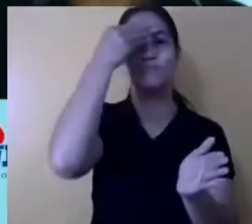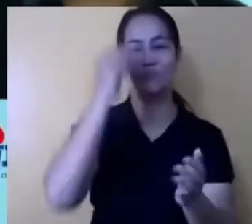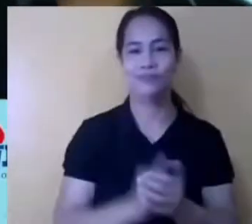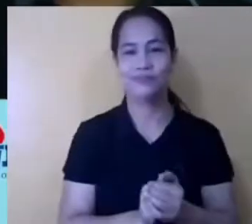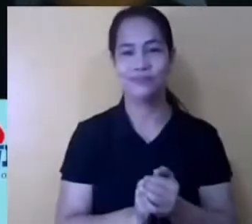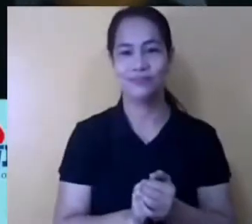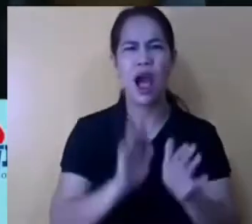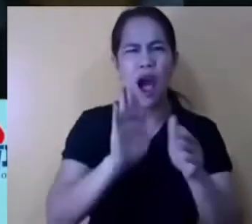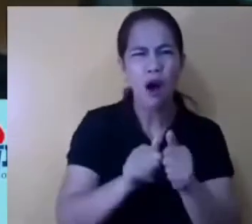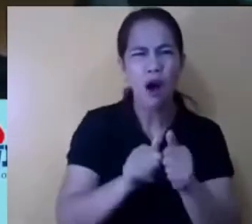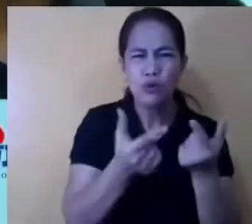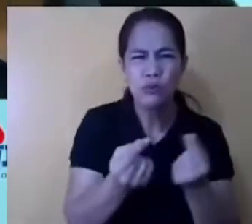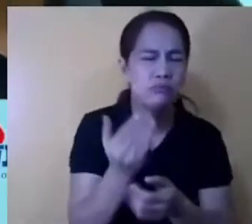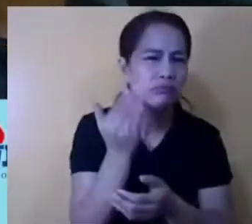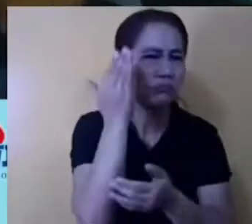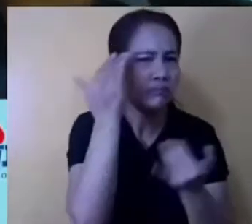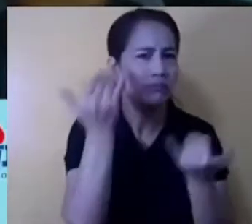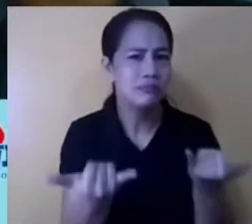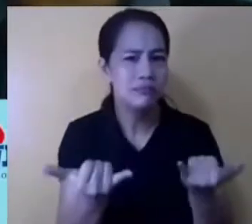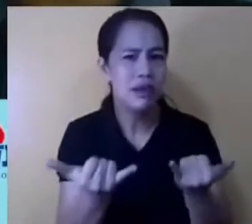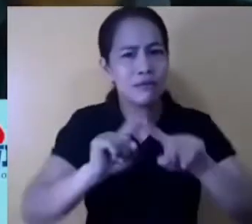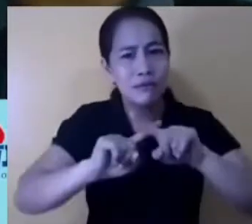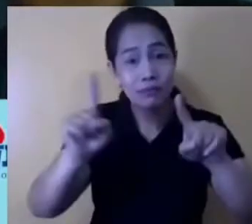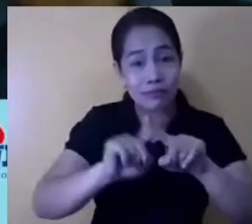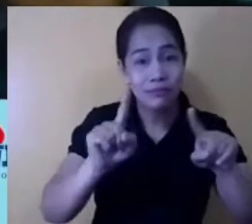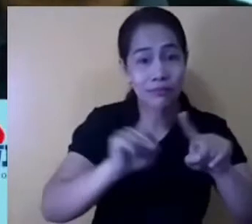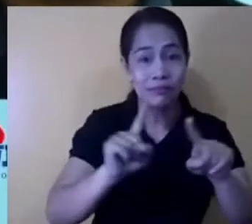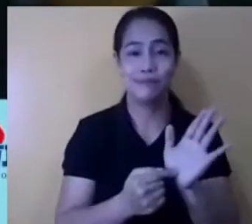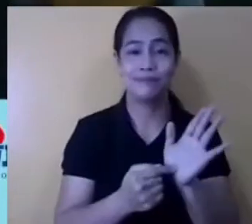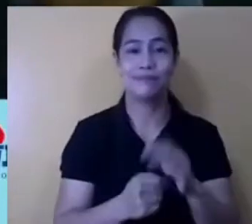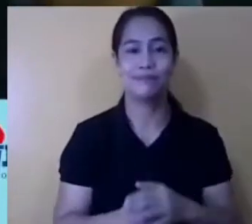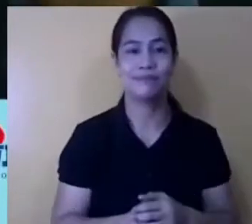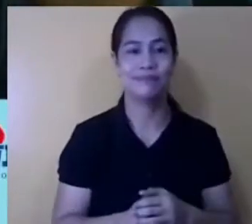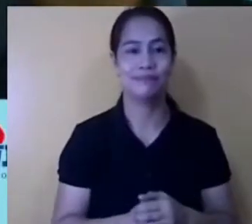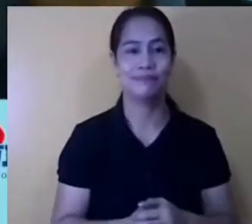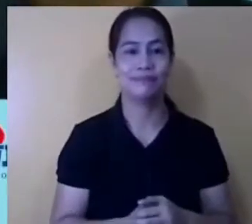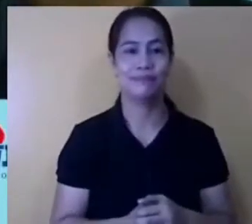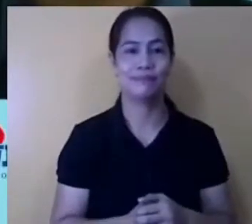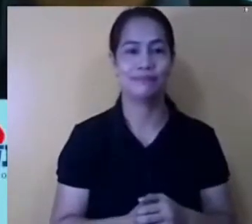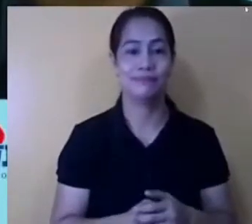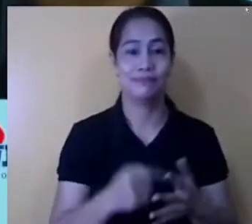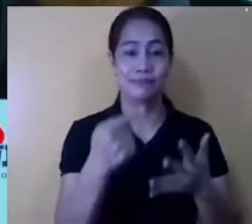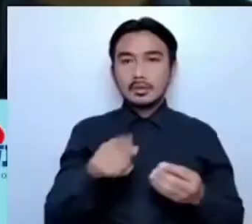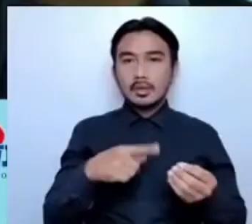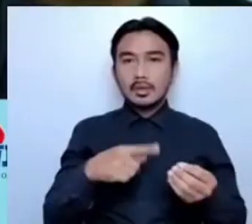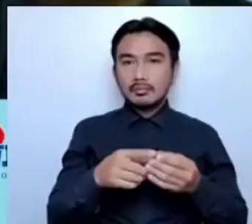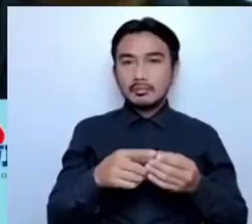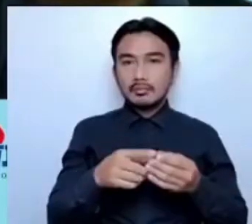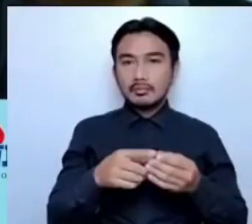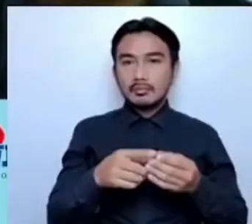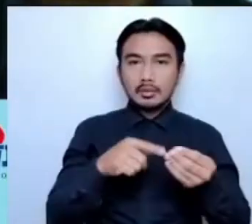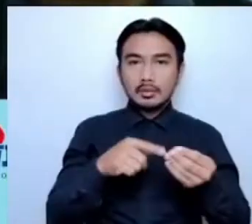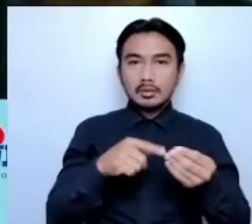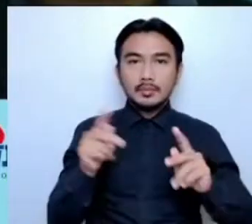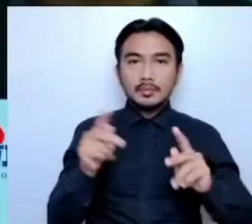do we know now the differences in the performance indicators? The articulation of the performance indicators can help